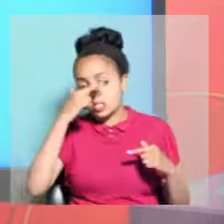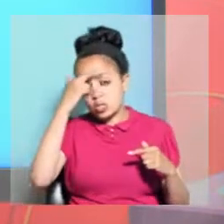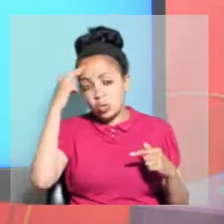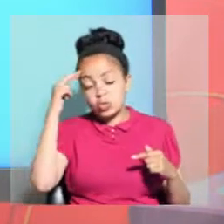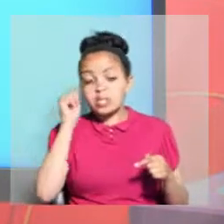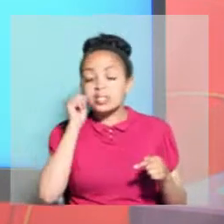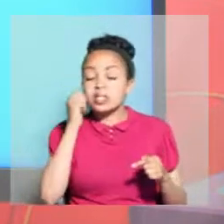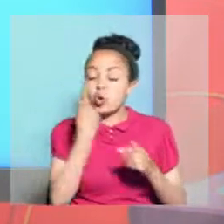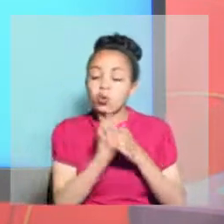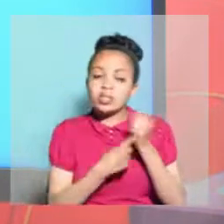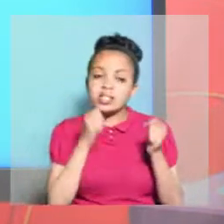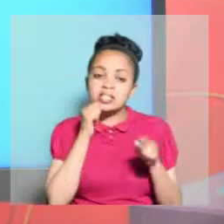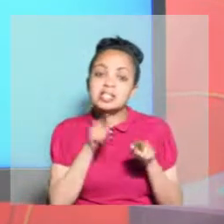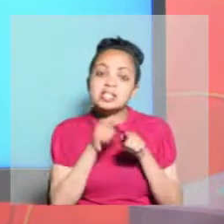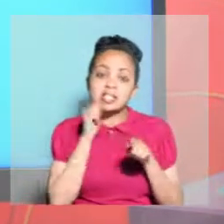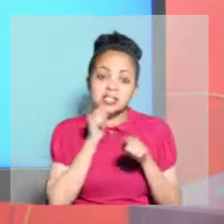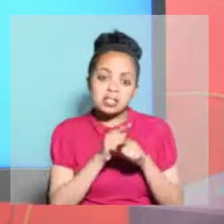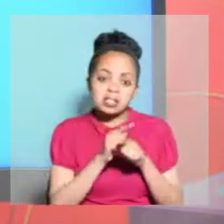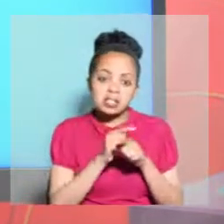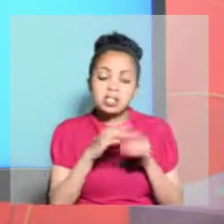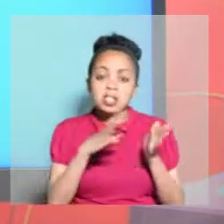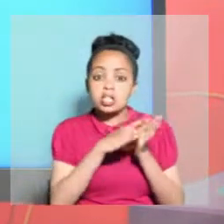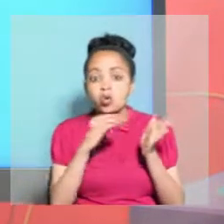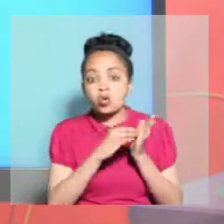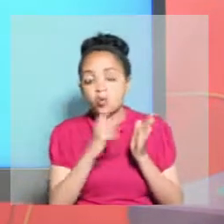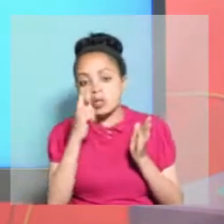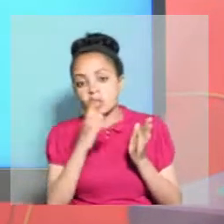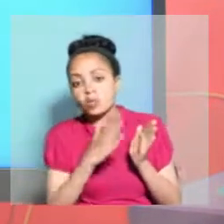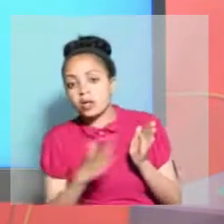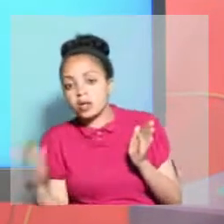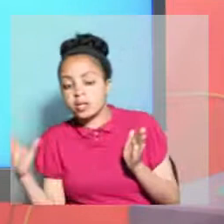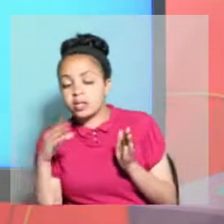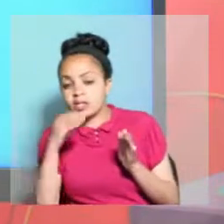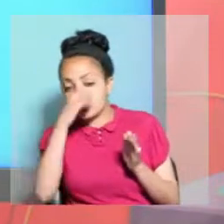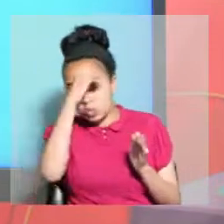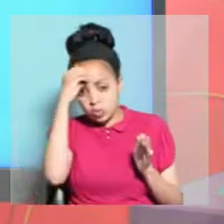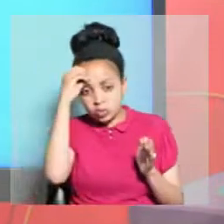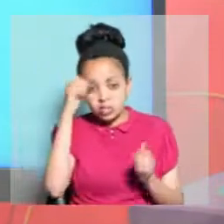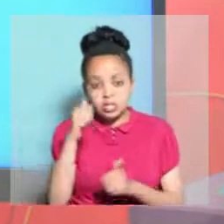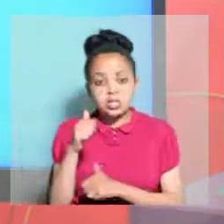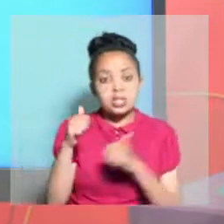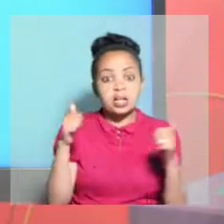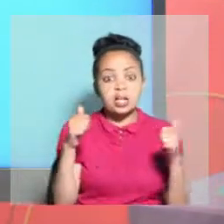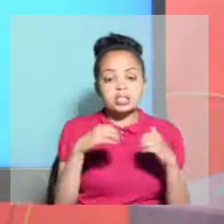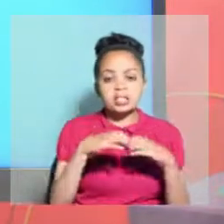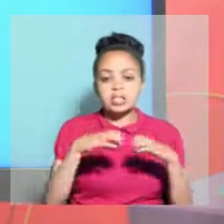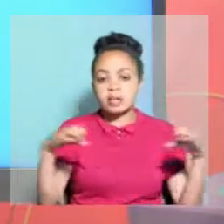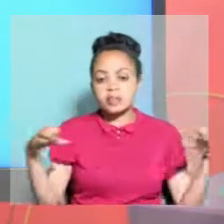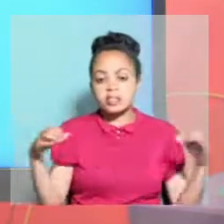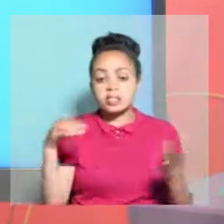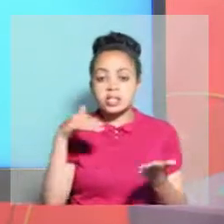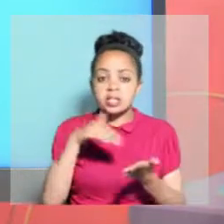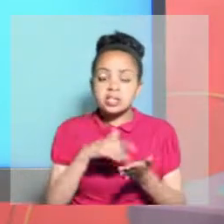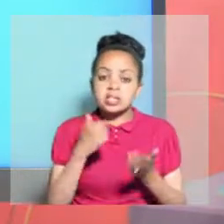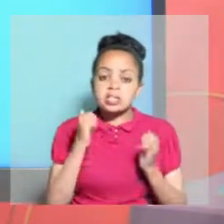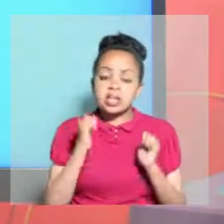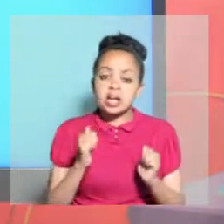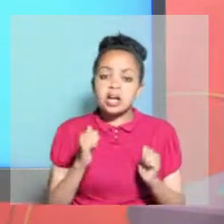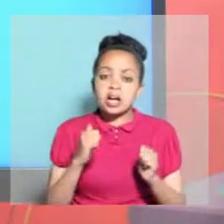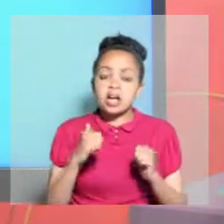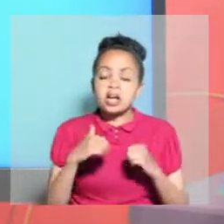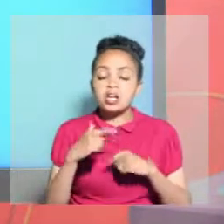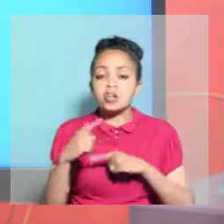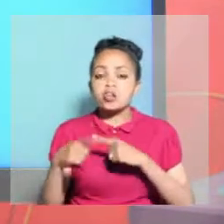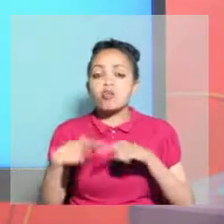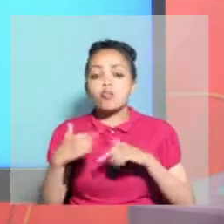sister chromatid. The copy number move in one direction, the original number in another dimension, and again they can move